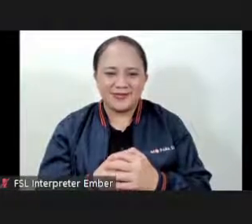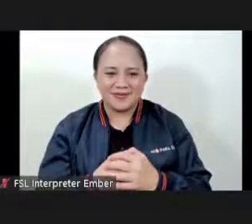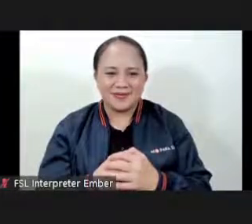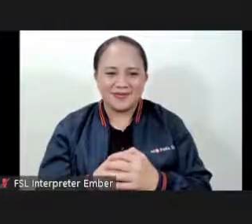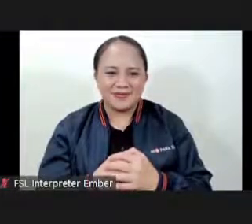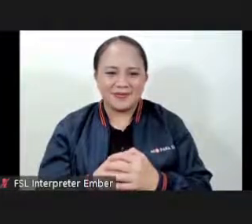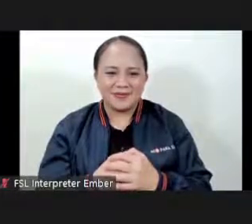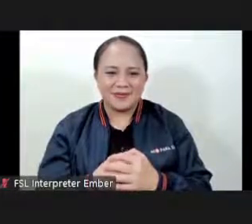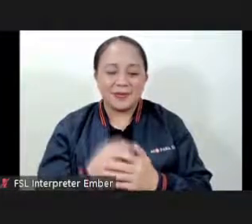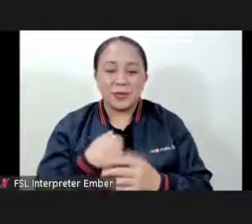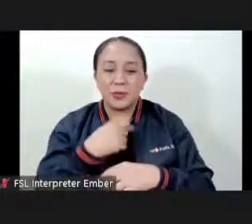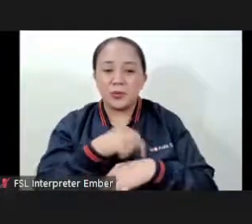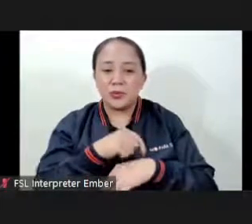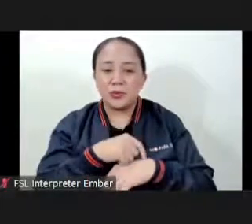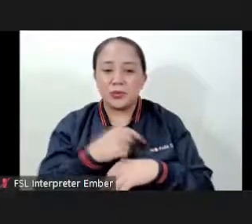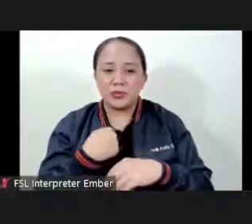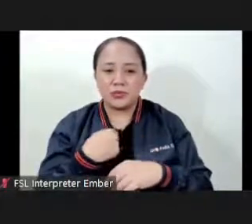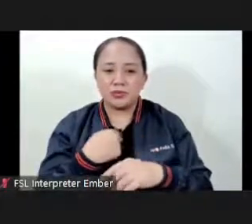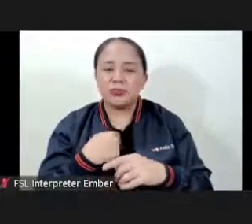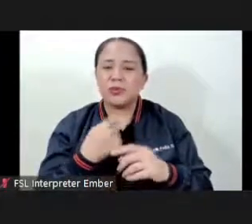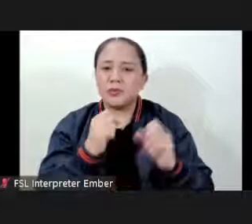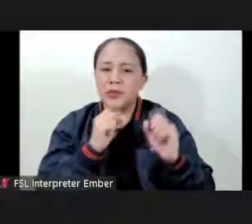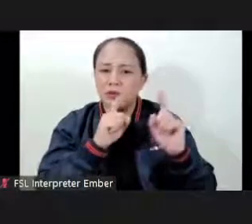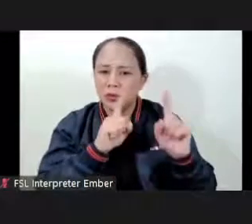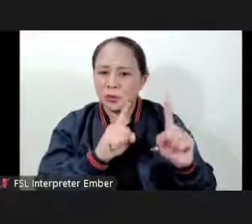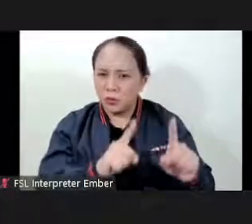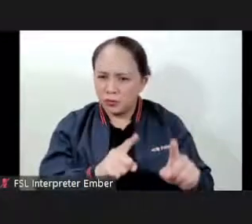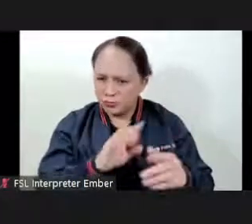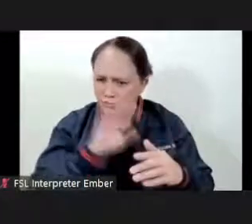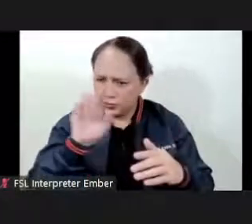Yung time, nakakasagot naman kayo lahat ah.